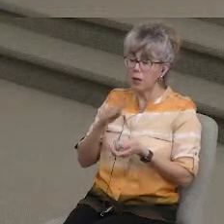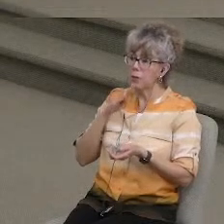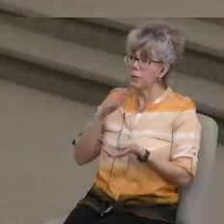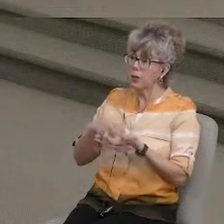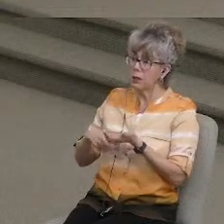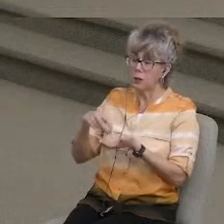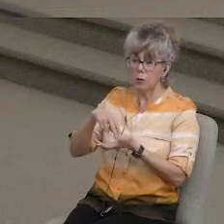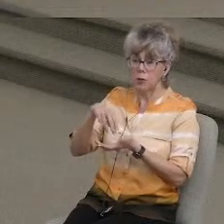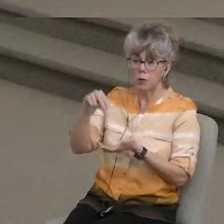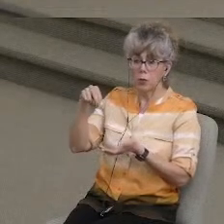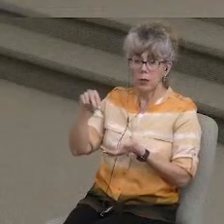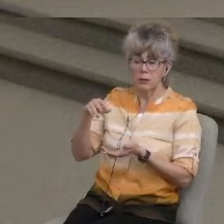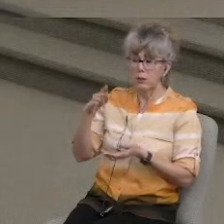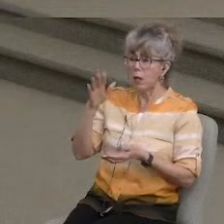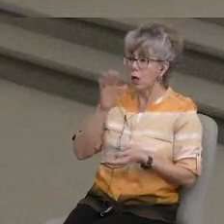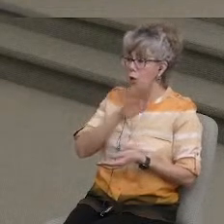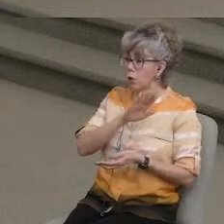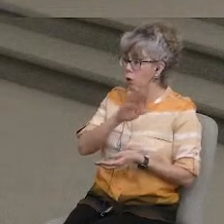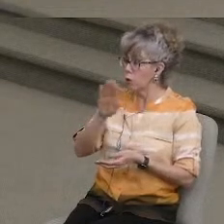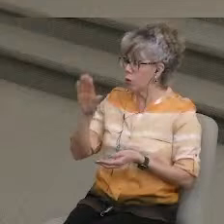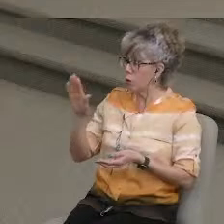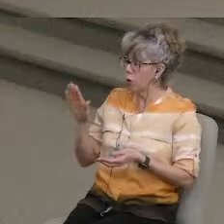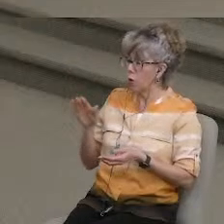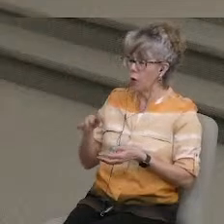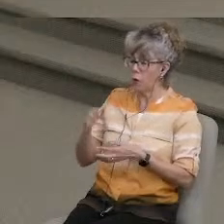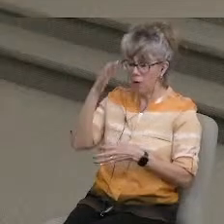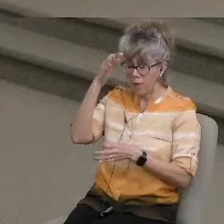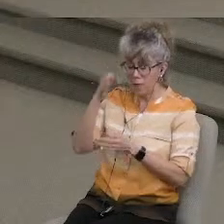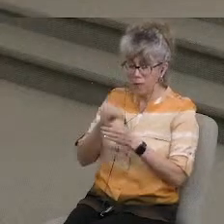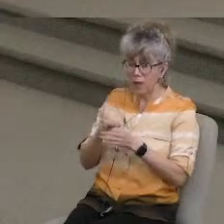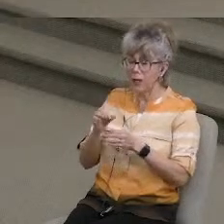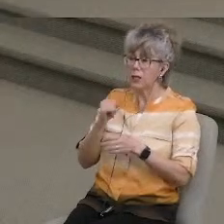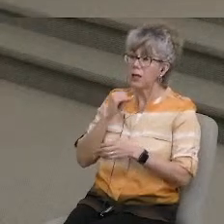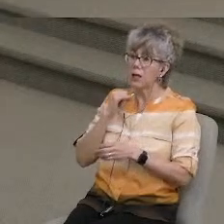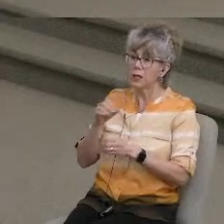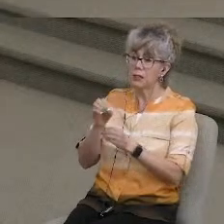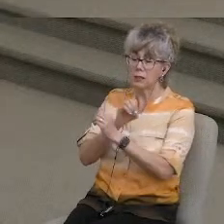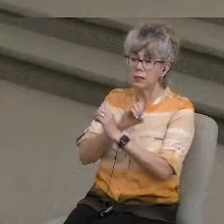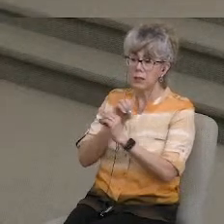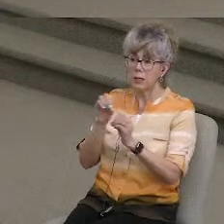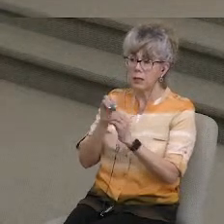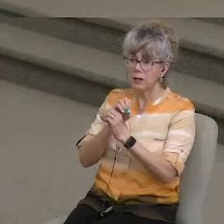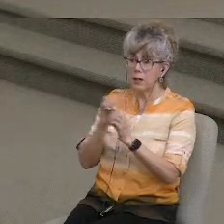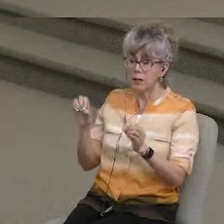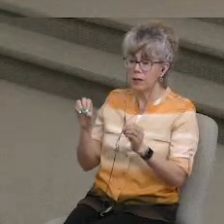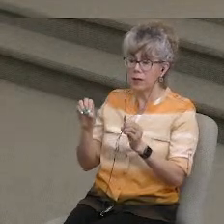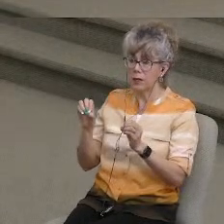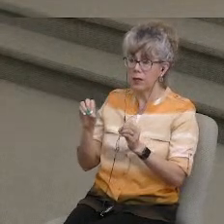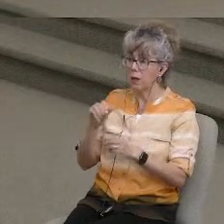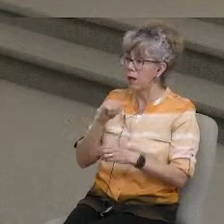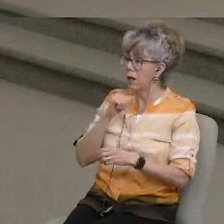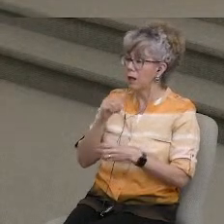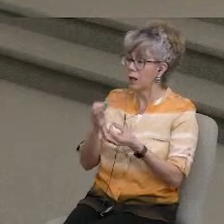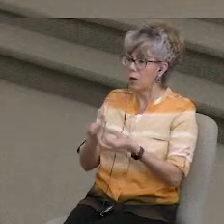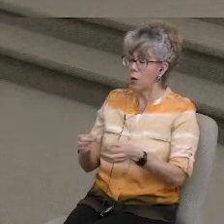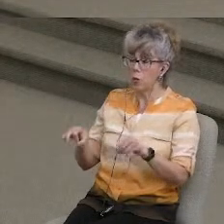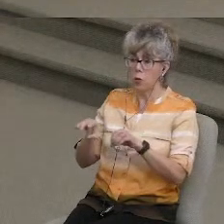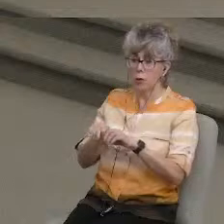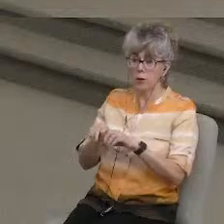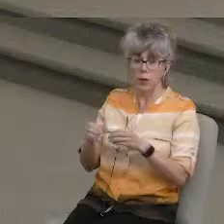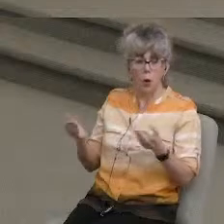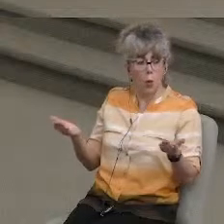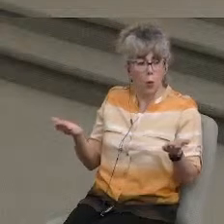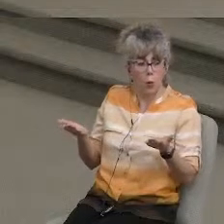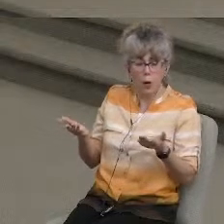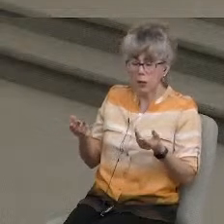raised, your faith is in vain. It's worthless. So what are you doing here?